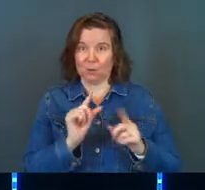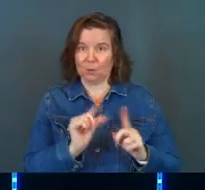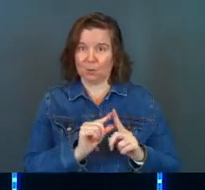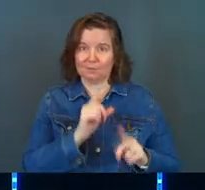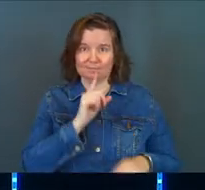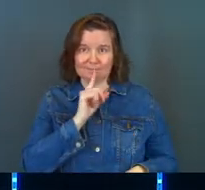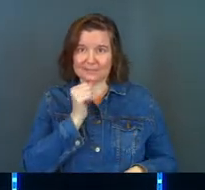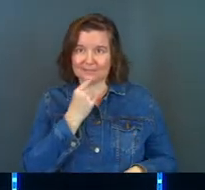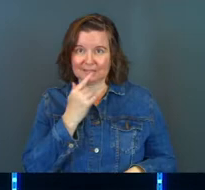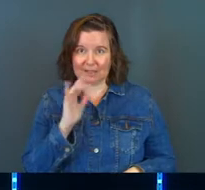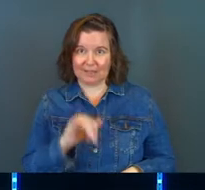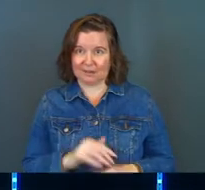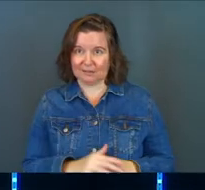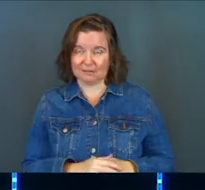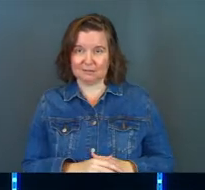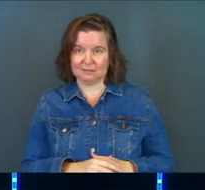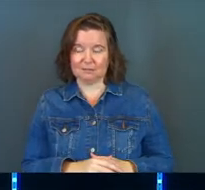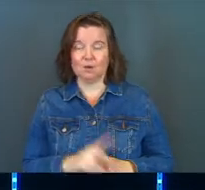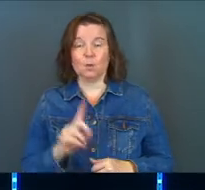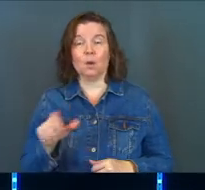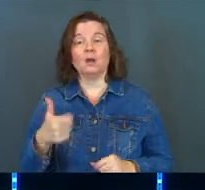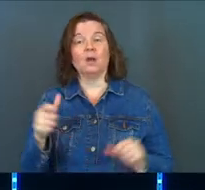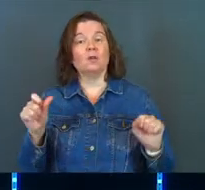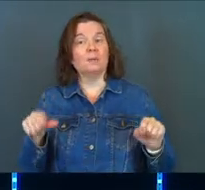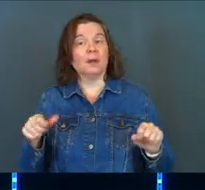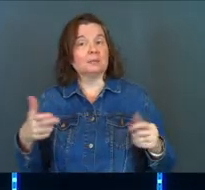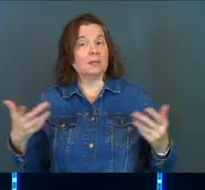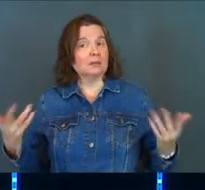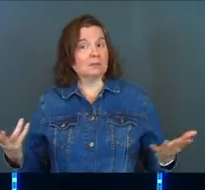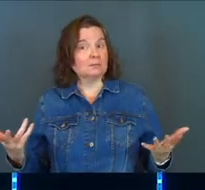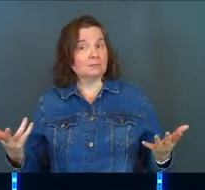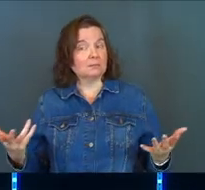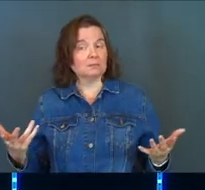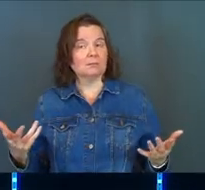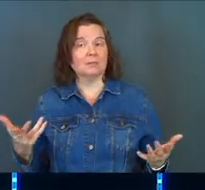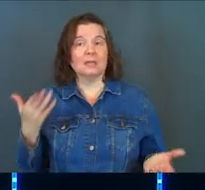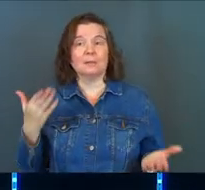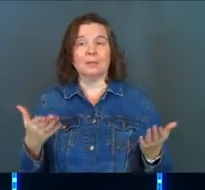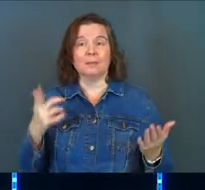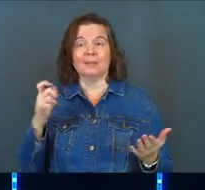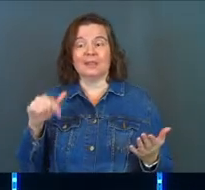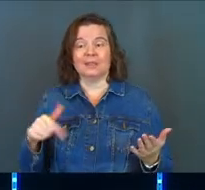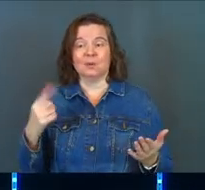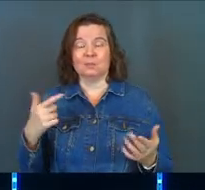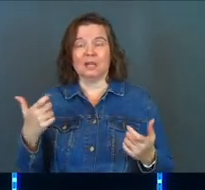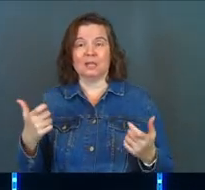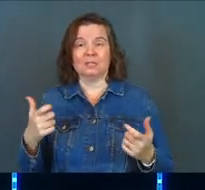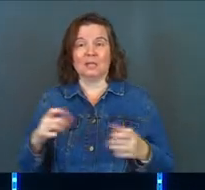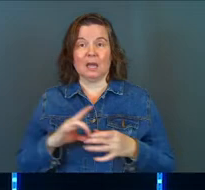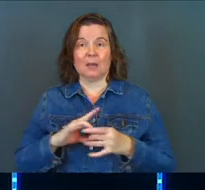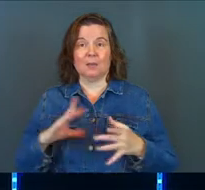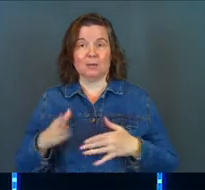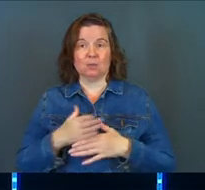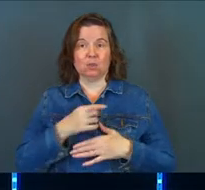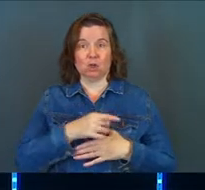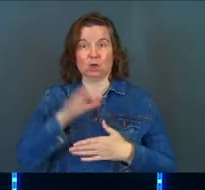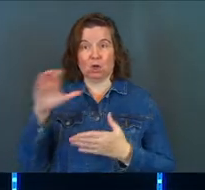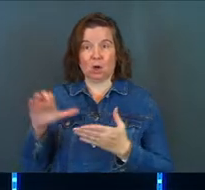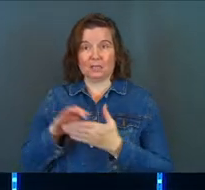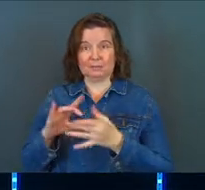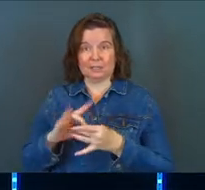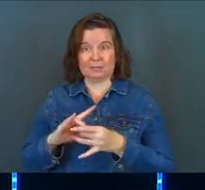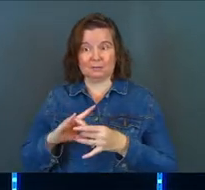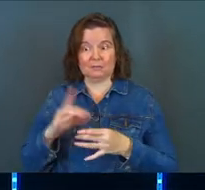words. It doesn't say that. One other possibility is it may be that this was such a break between her and her